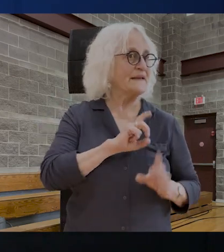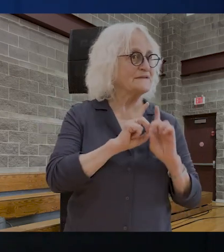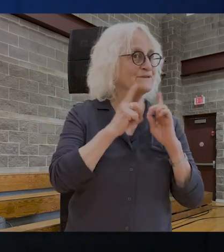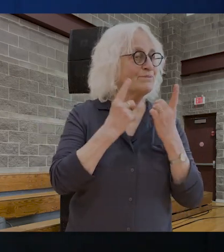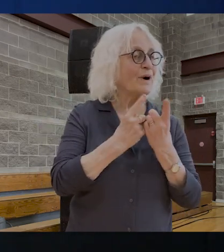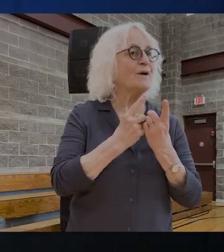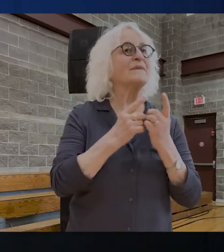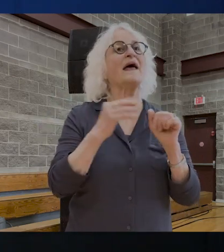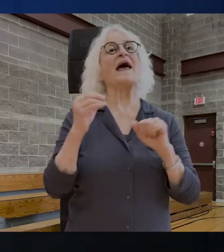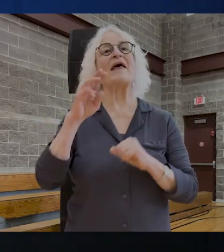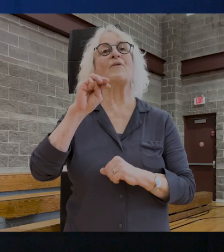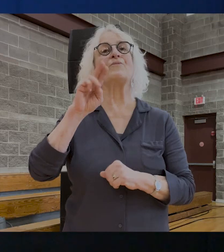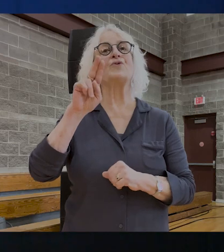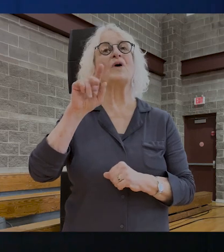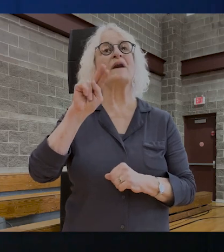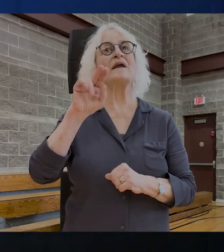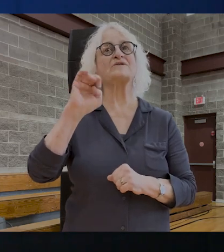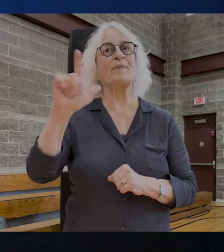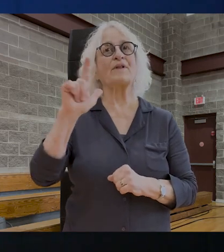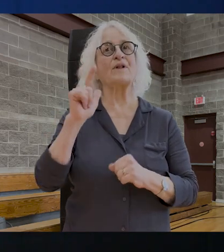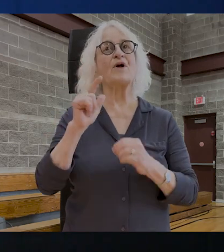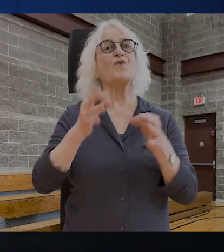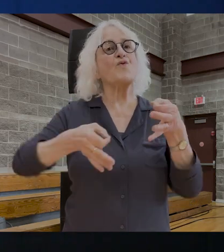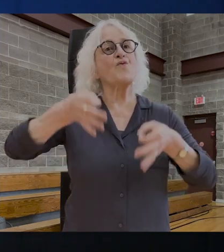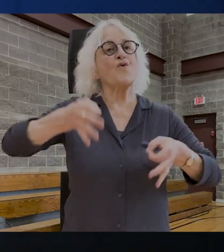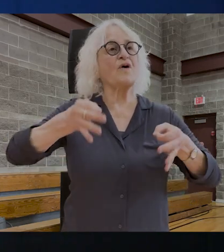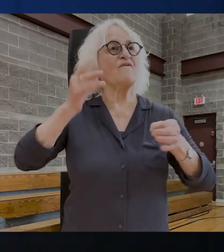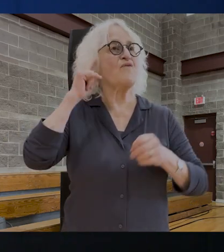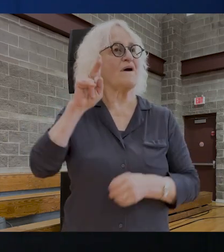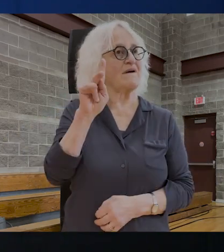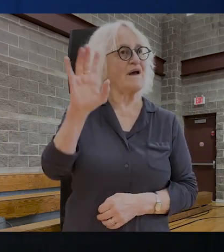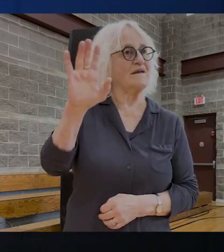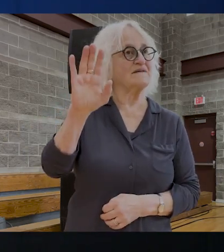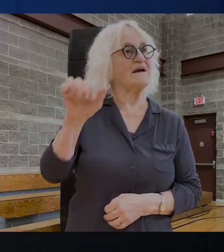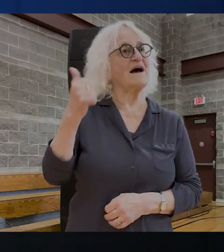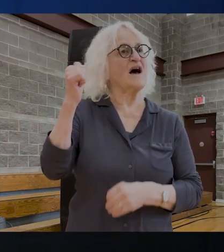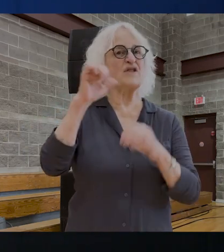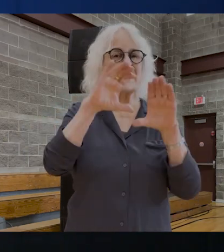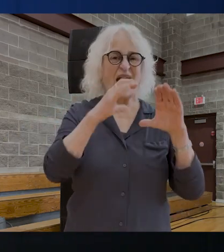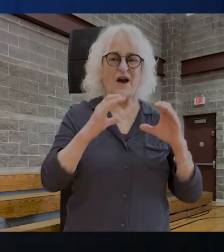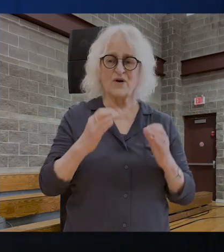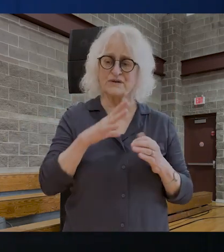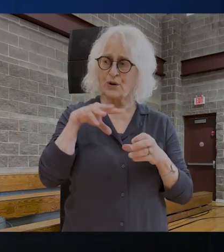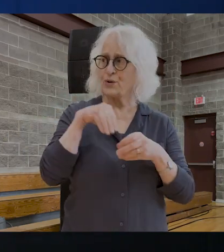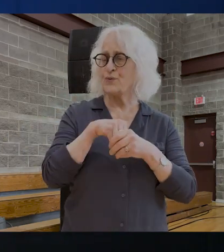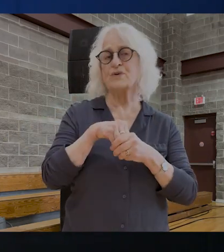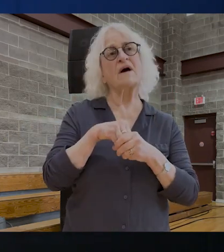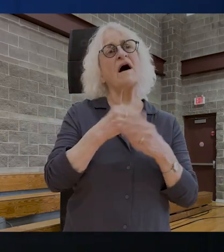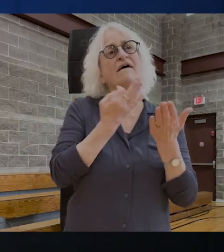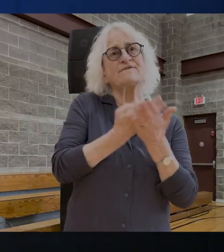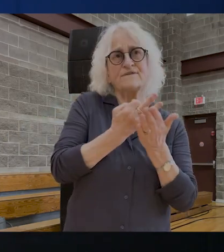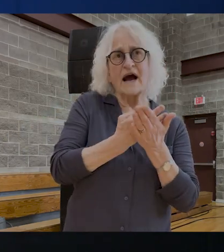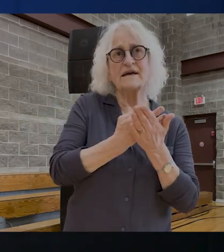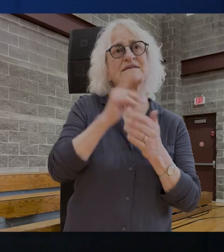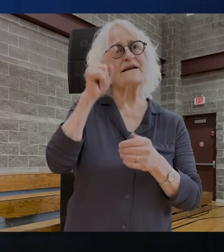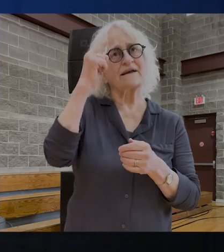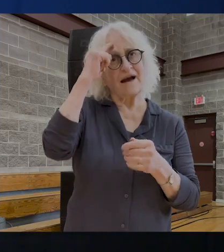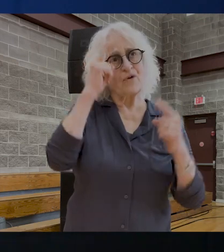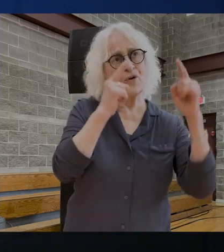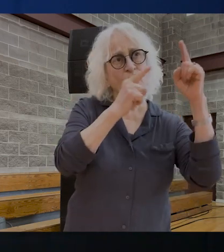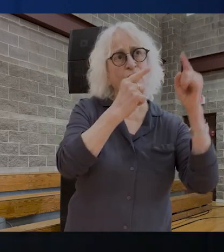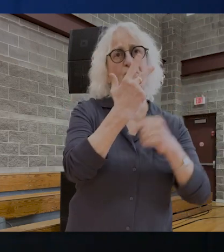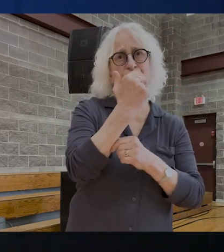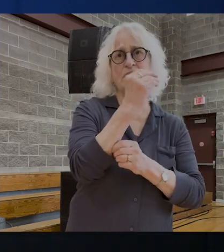department, and the municipal court for Kansas City. Other categories here include our finance and governance goal